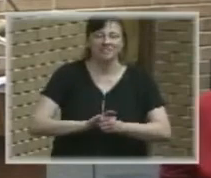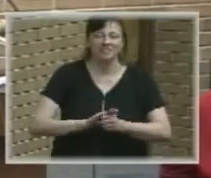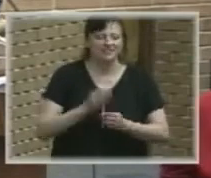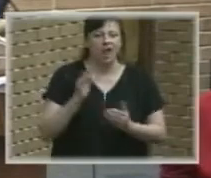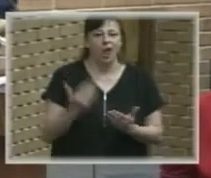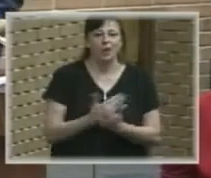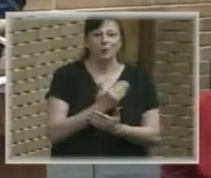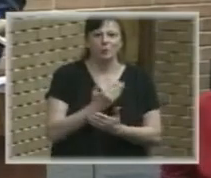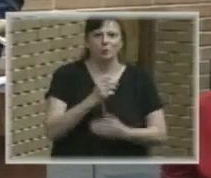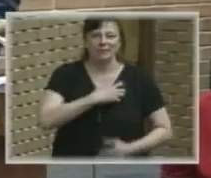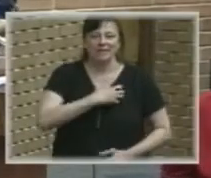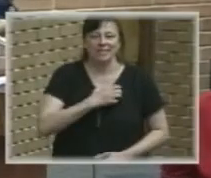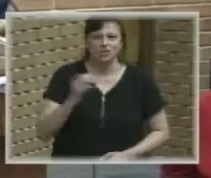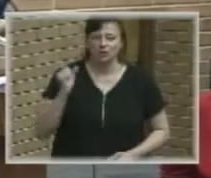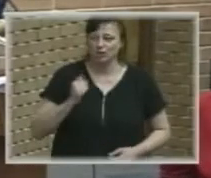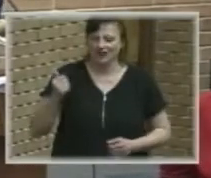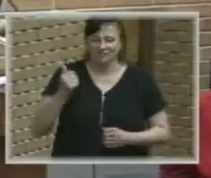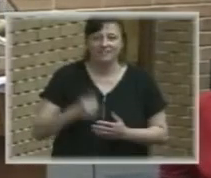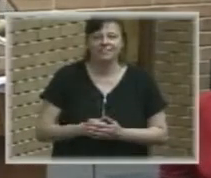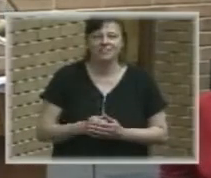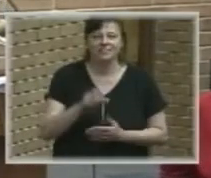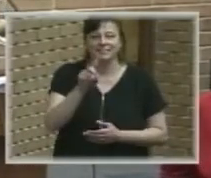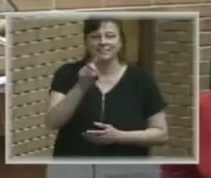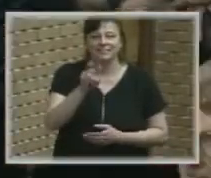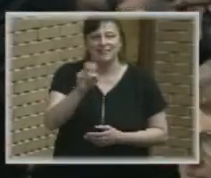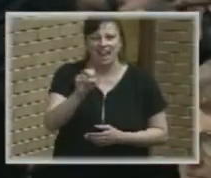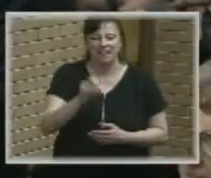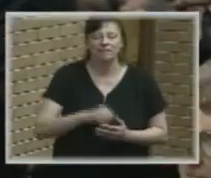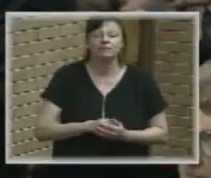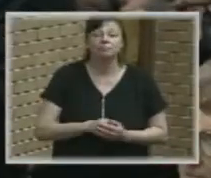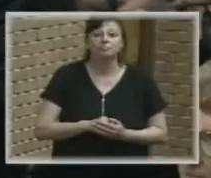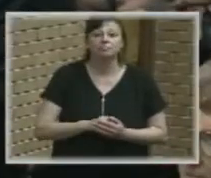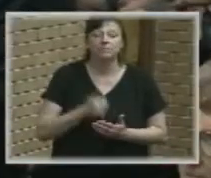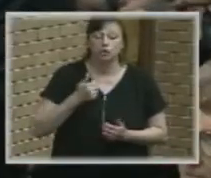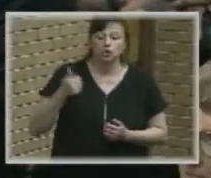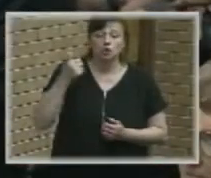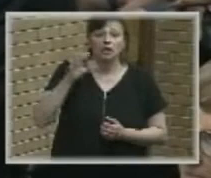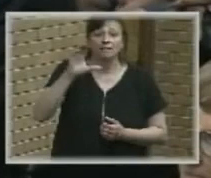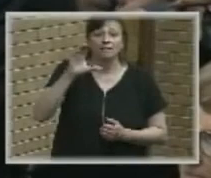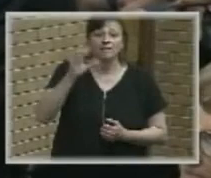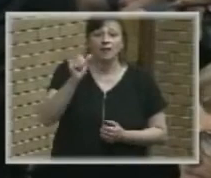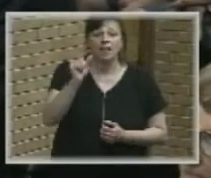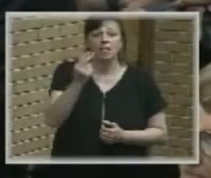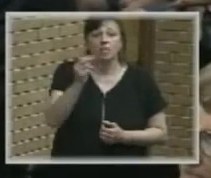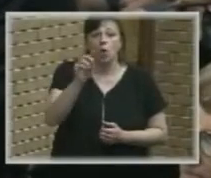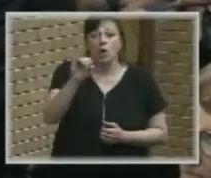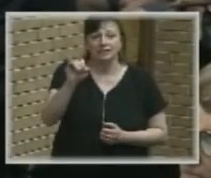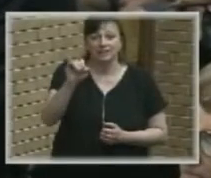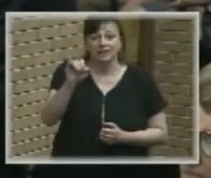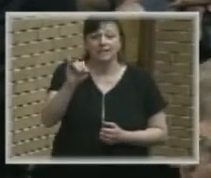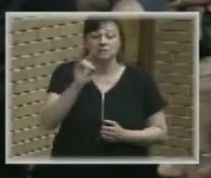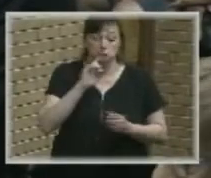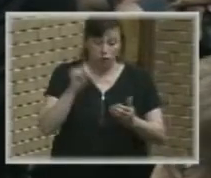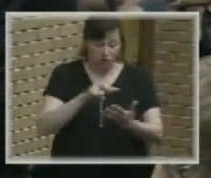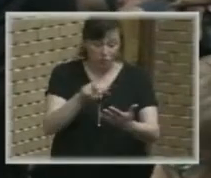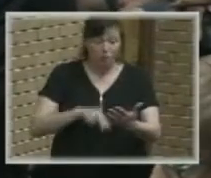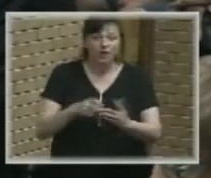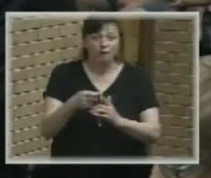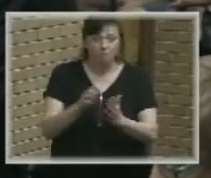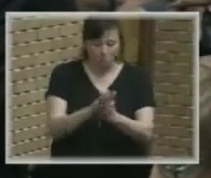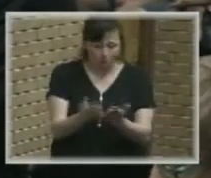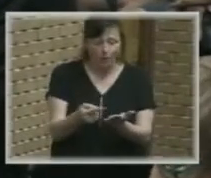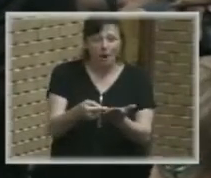our new chief, Dave Cathaldi. Chief Cathaldi is, as you can read from your